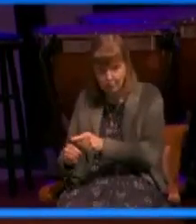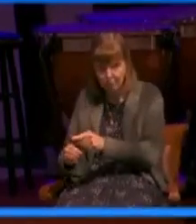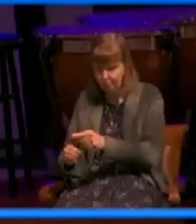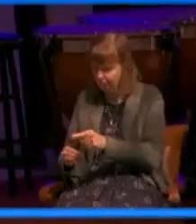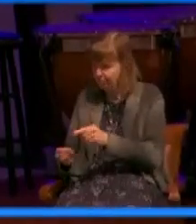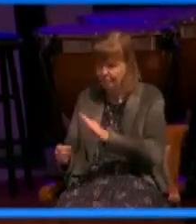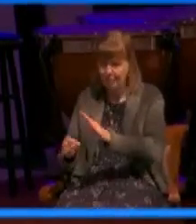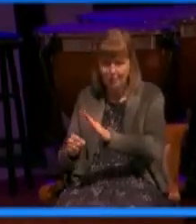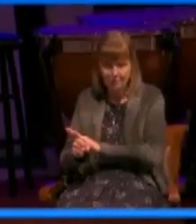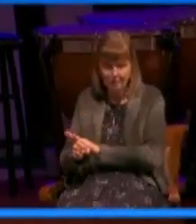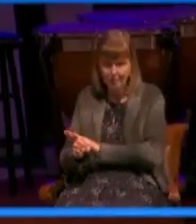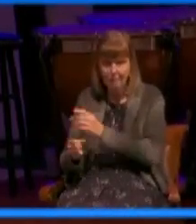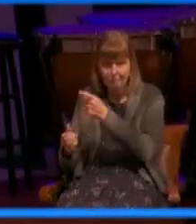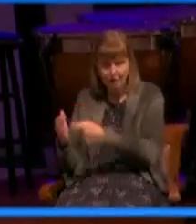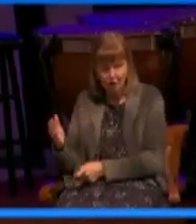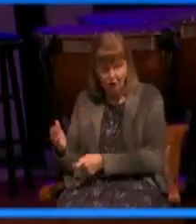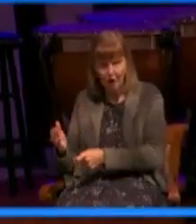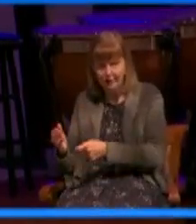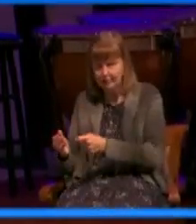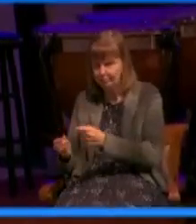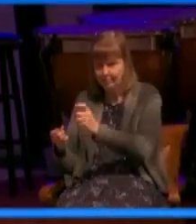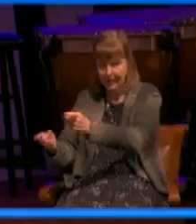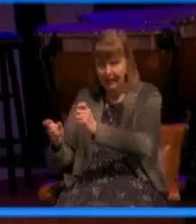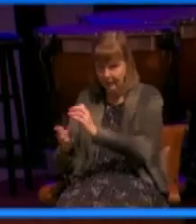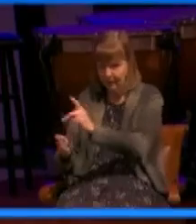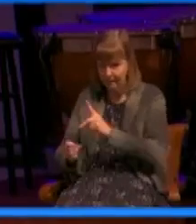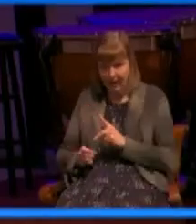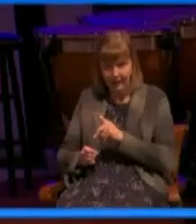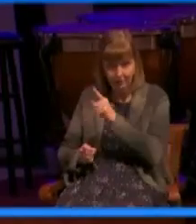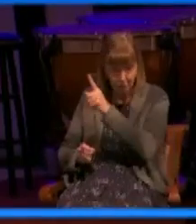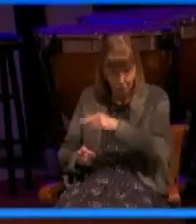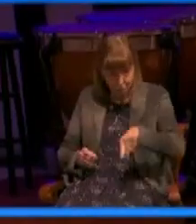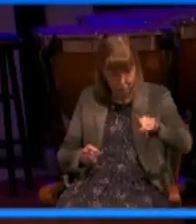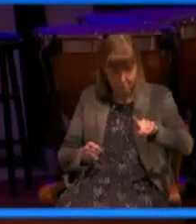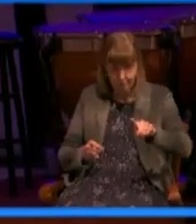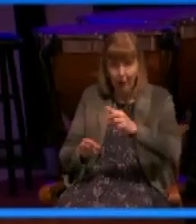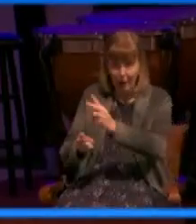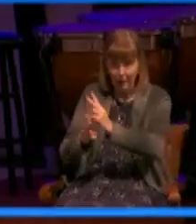to her, and over 21 years later, she gets to be my wife. How lucky is she?